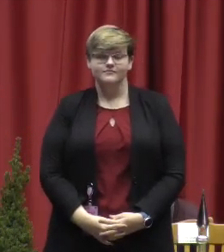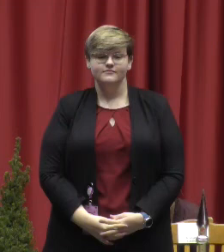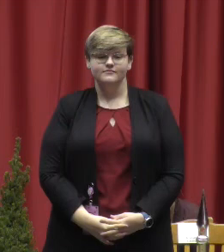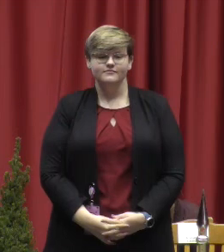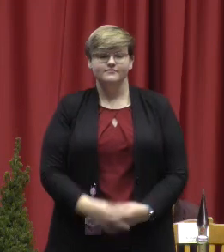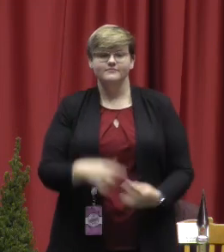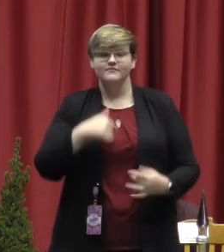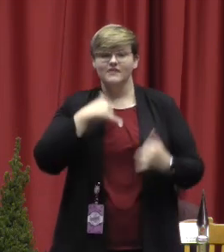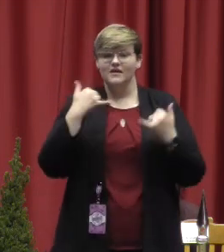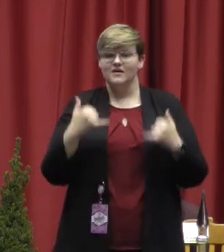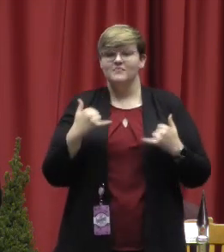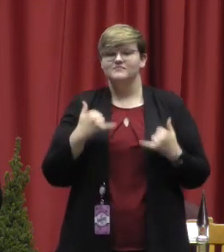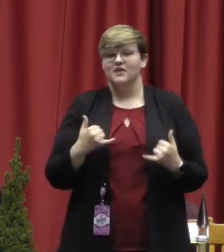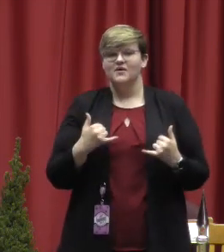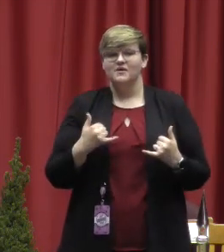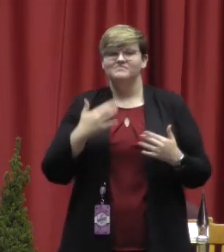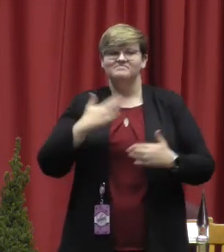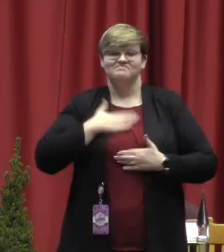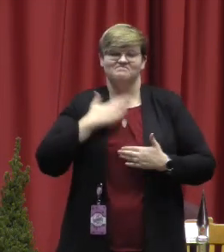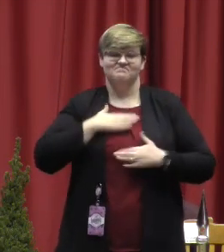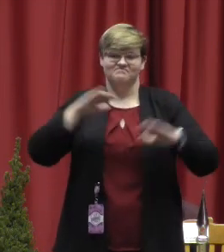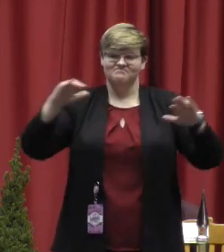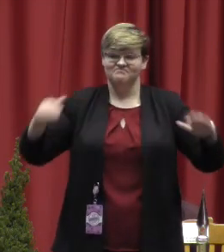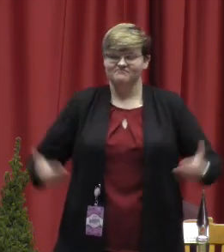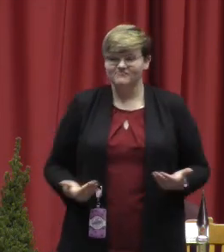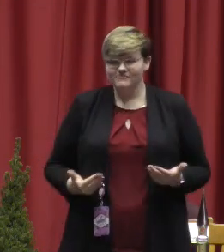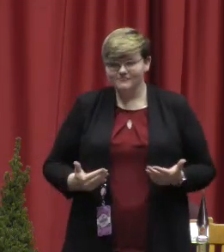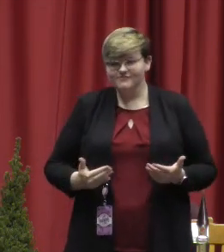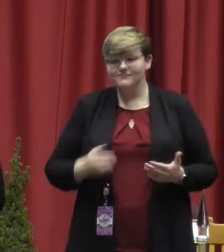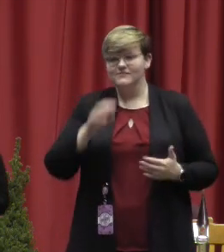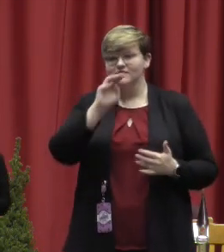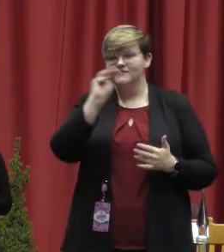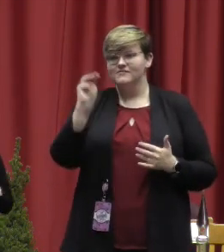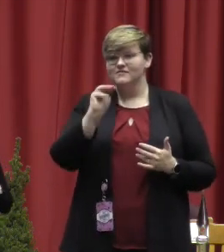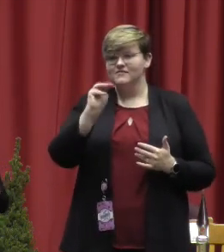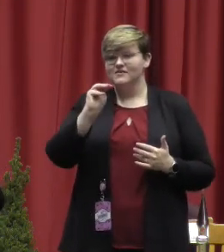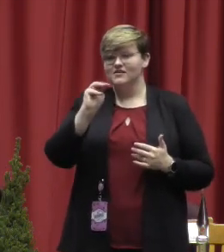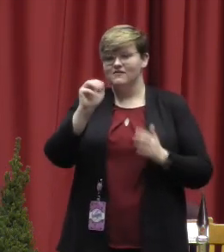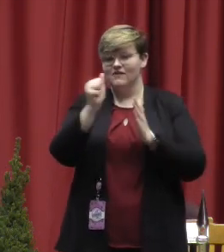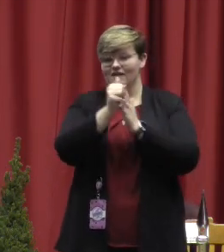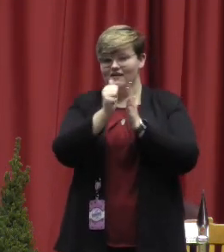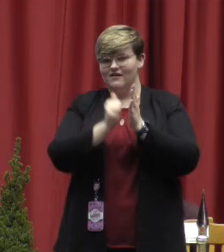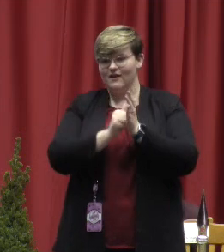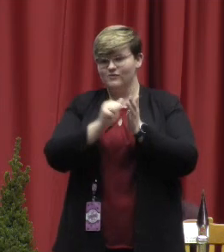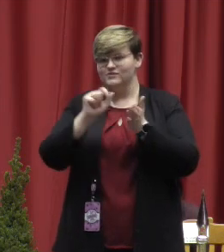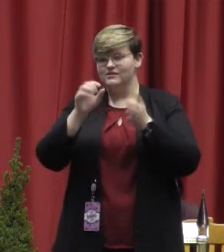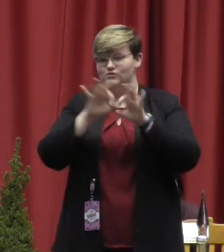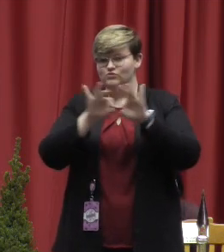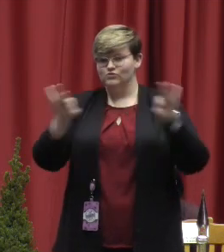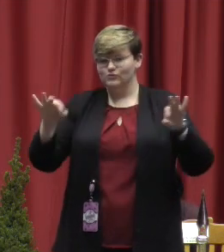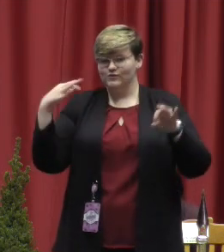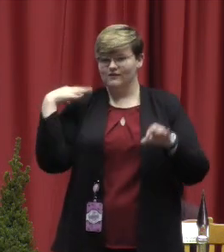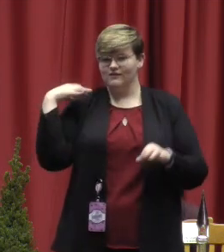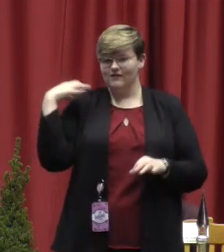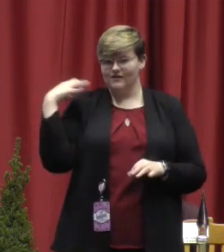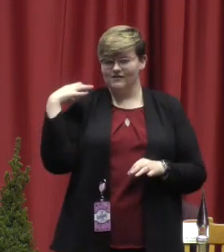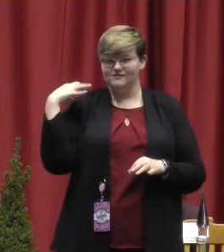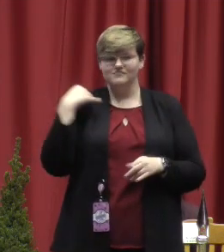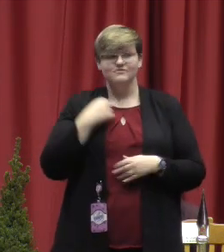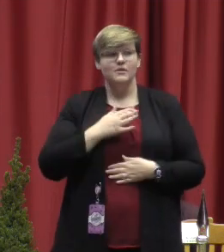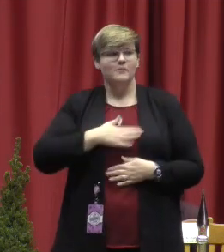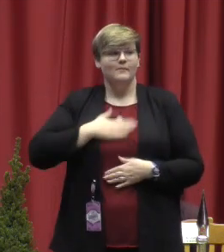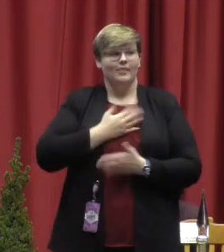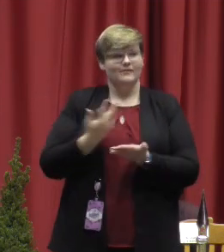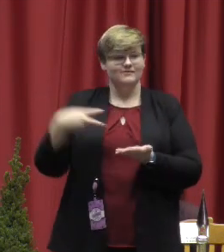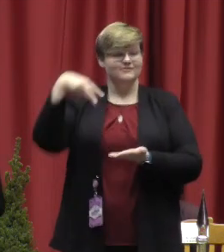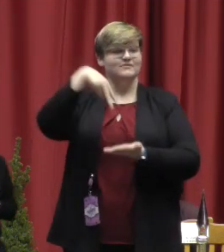I am now pleased to introduce the Master of Accounting degree candidates. Would you please